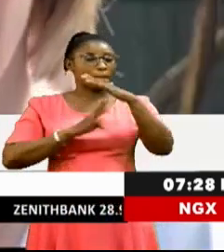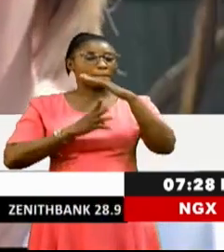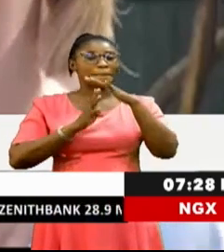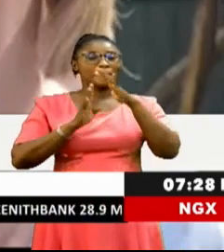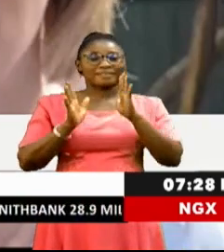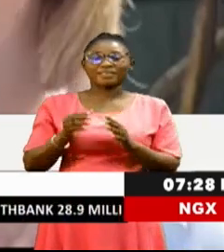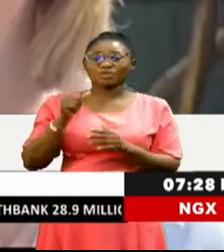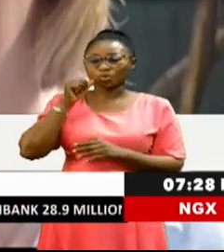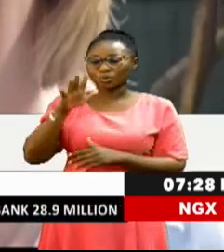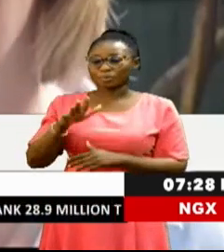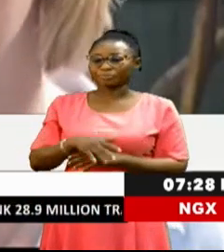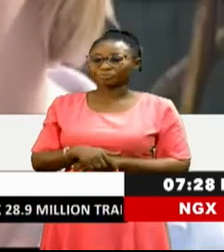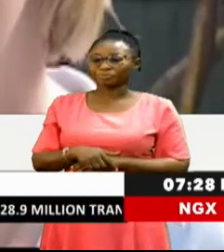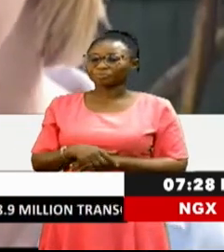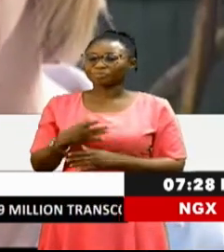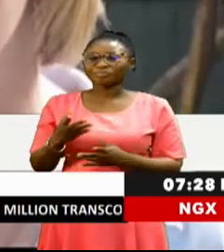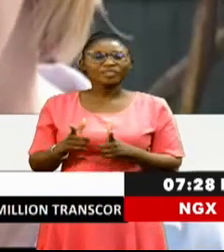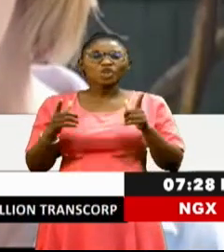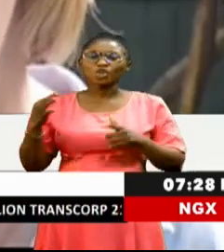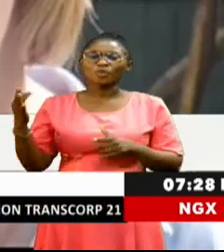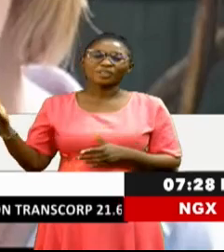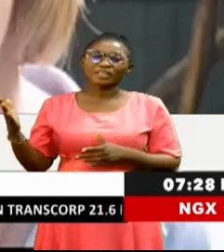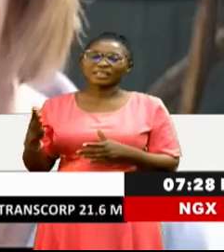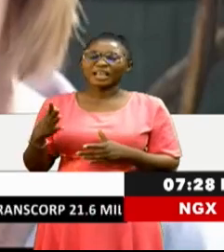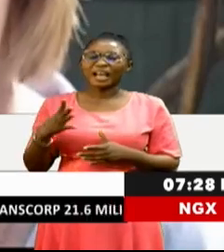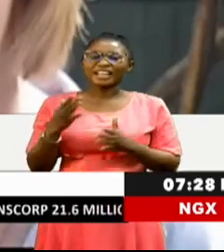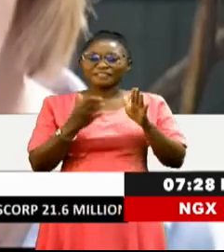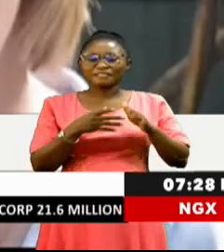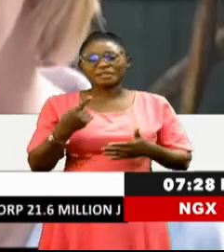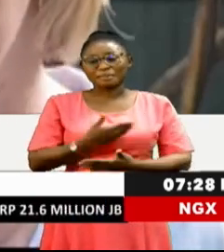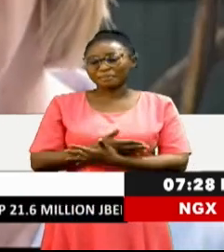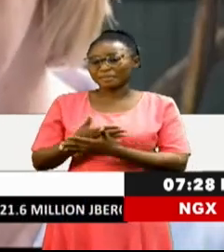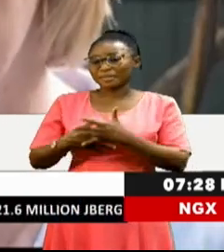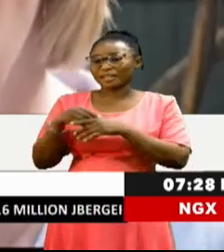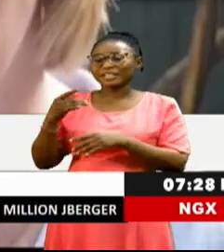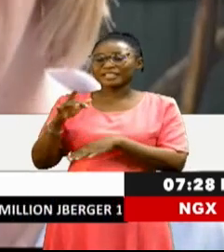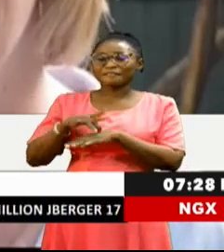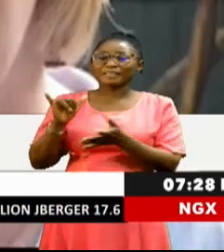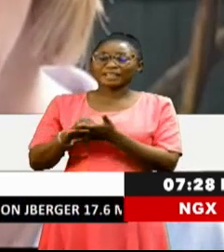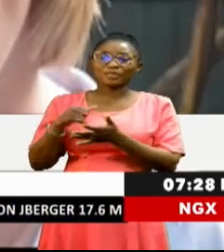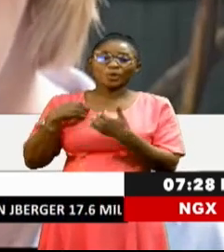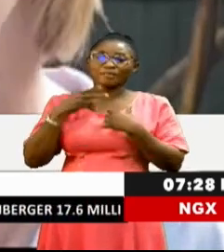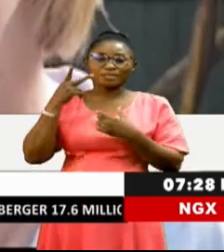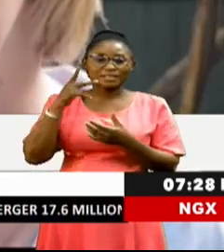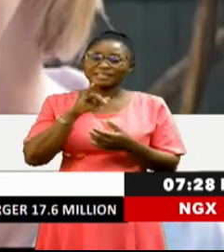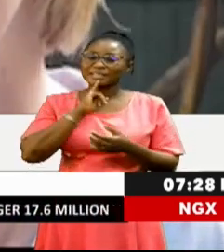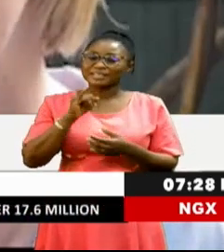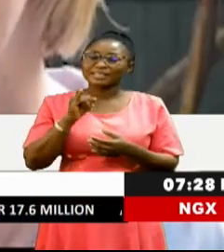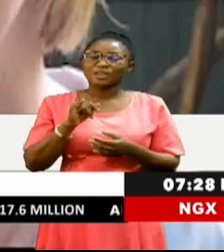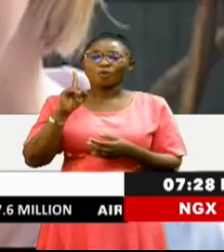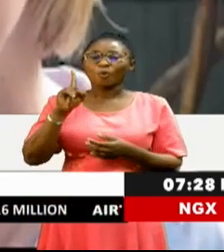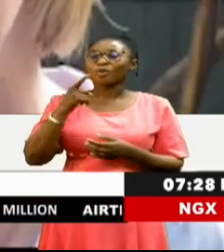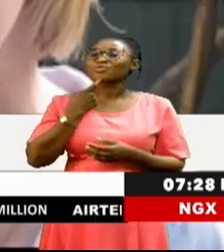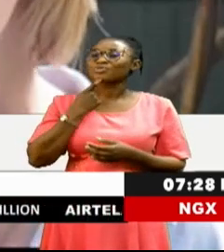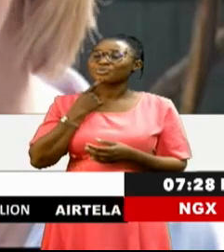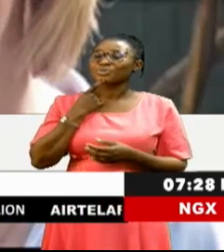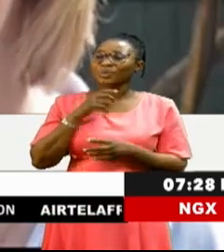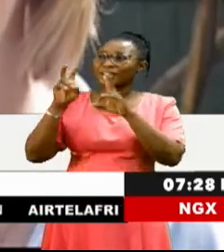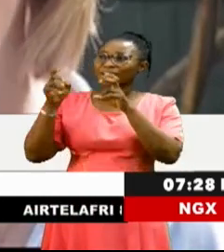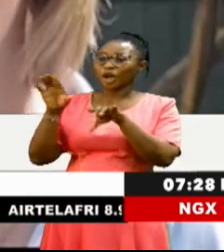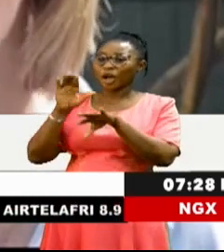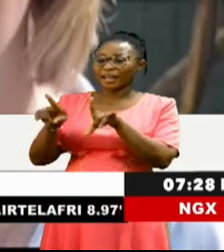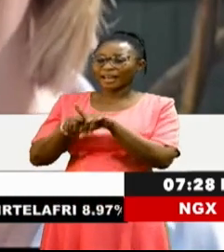If there's any sort of complications, and then of course deliver the baby safely. So the fact that we've already seen one really serious case like this on the